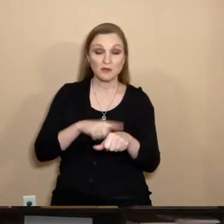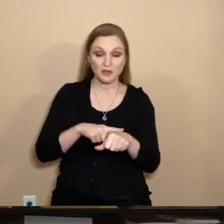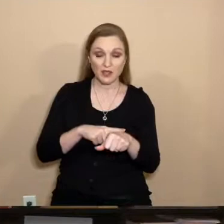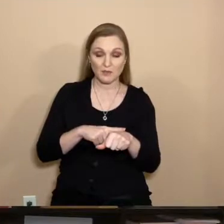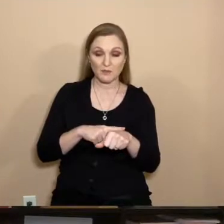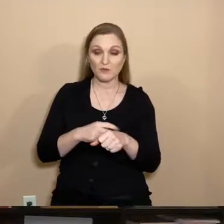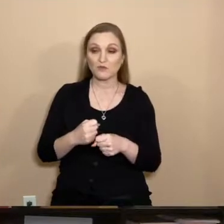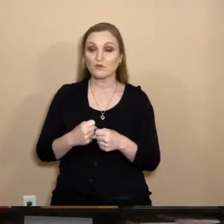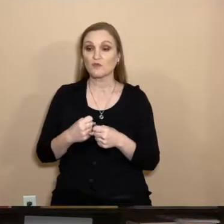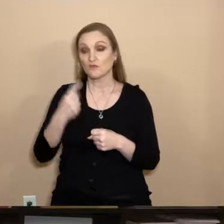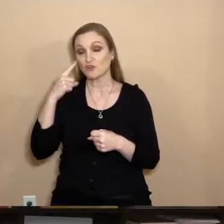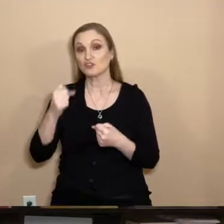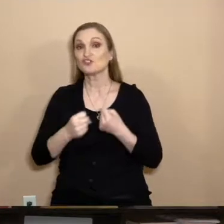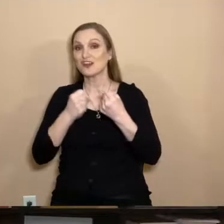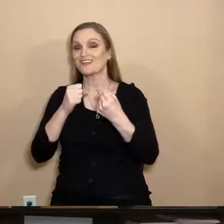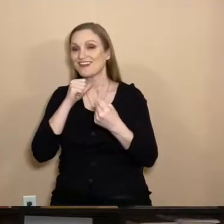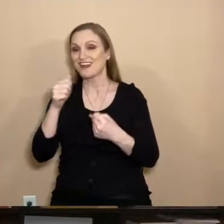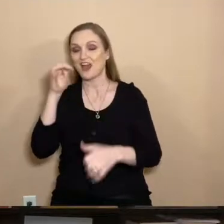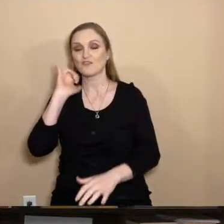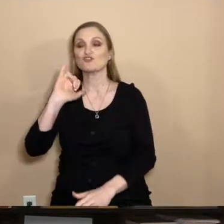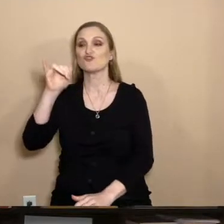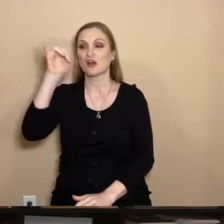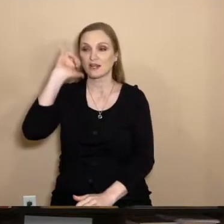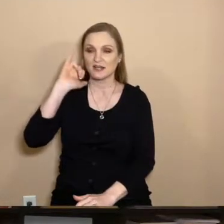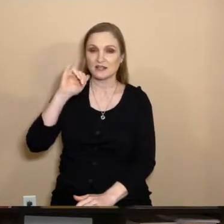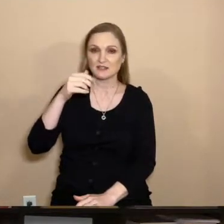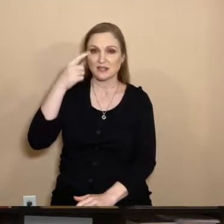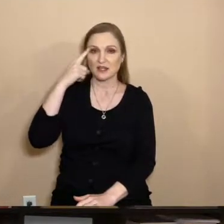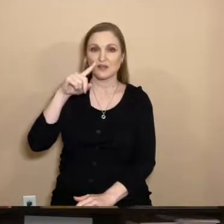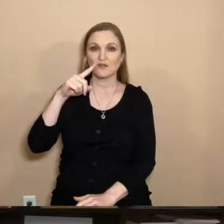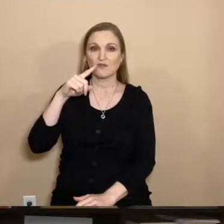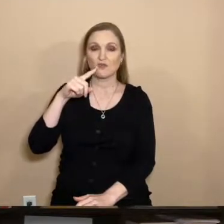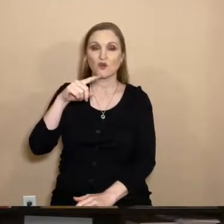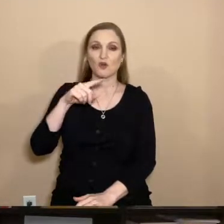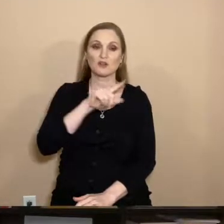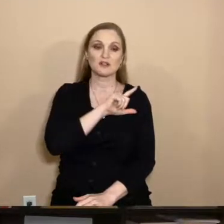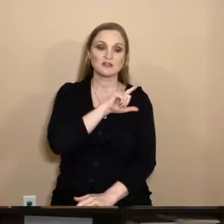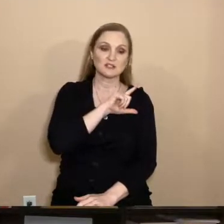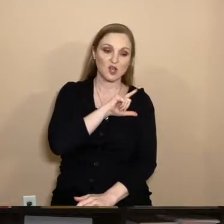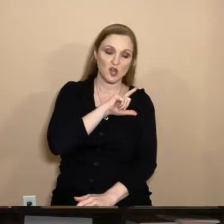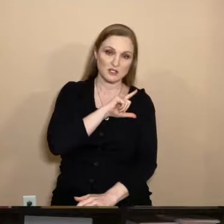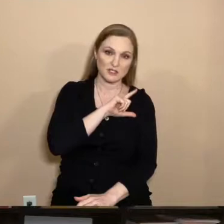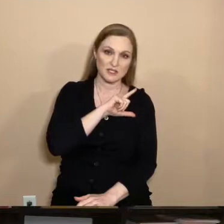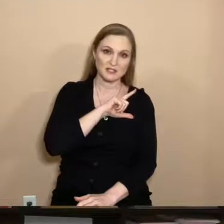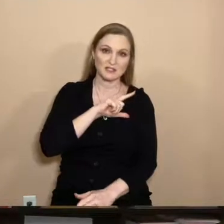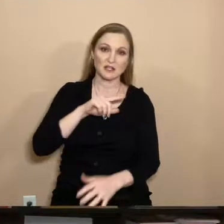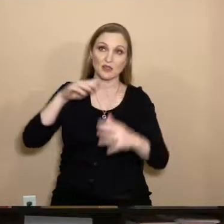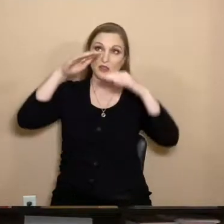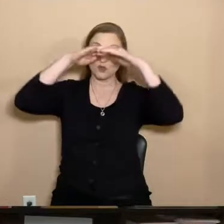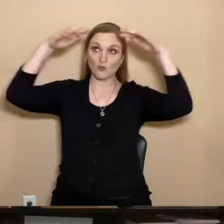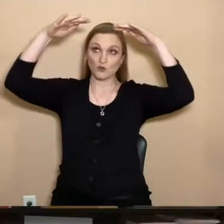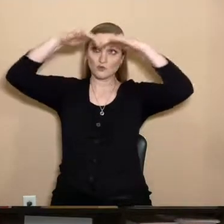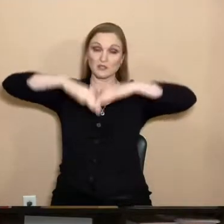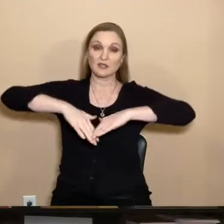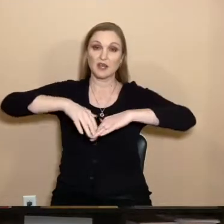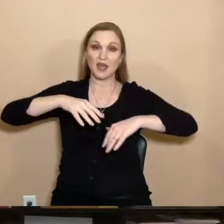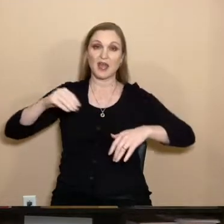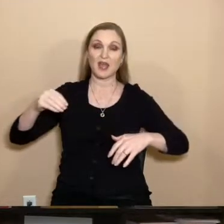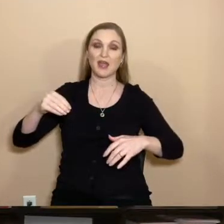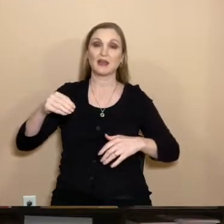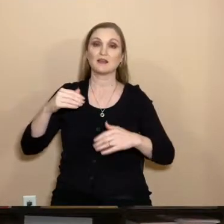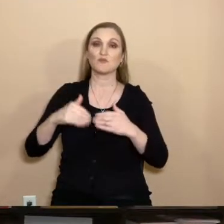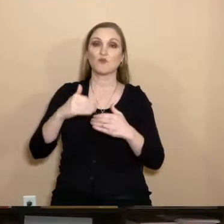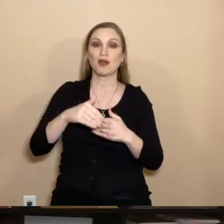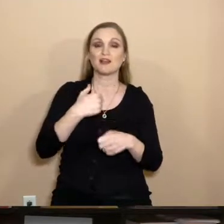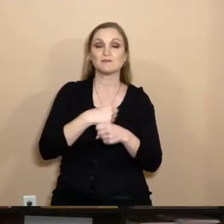and not for drunkenness. Through sloth the roof sinks in, and through indolence the house leaks. Bread is made for